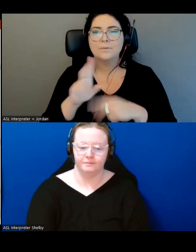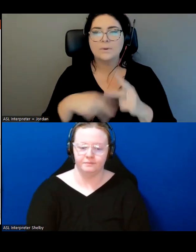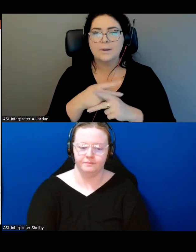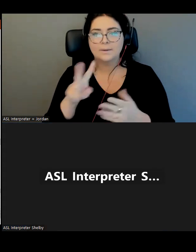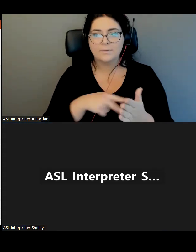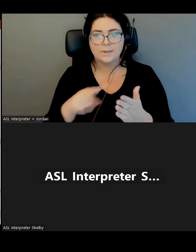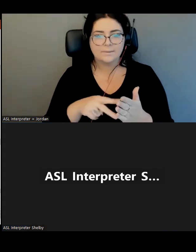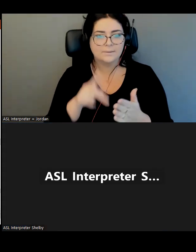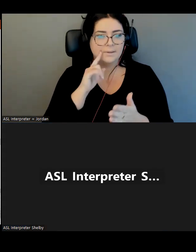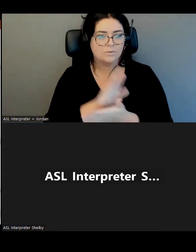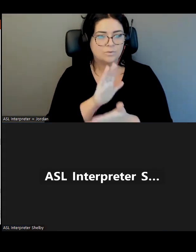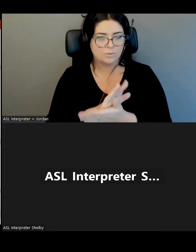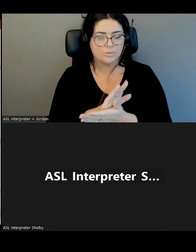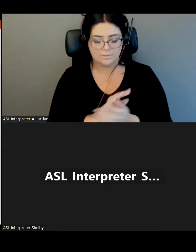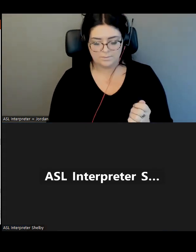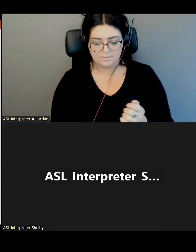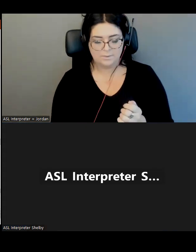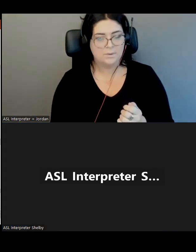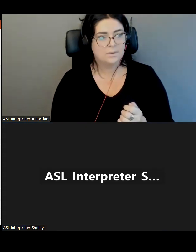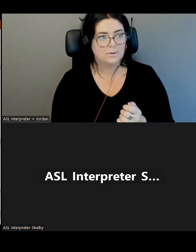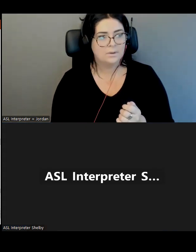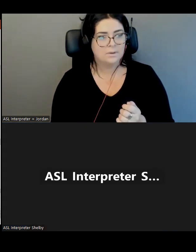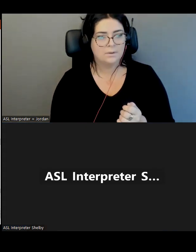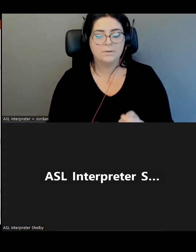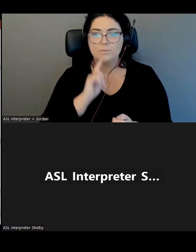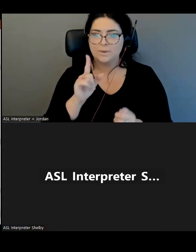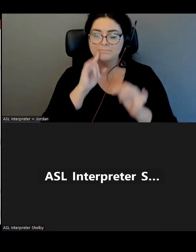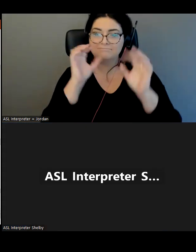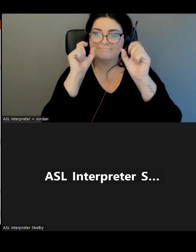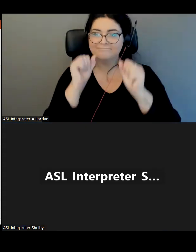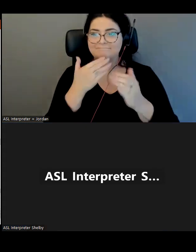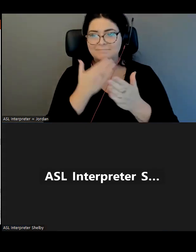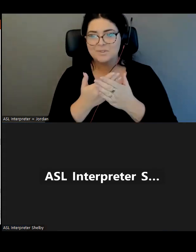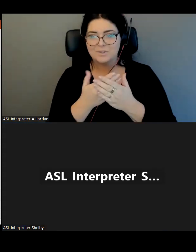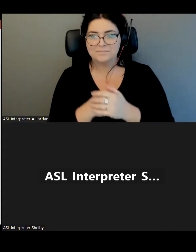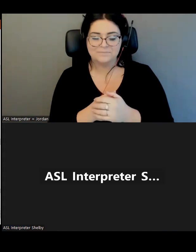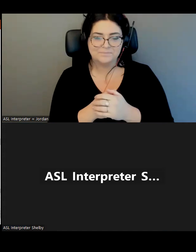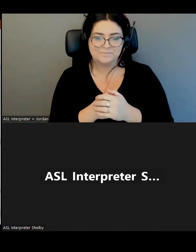Eastport, and it was very empowering. So